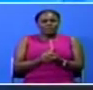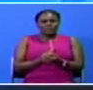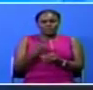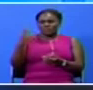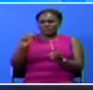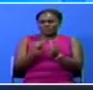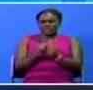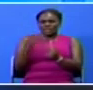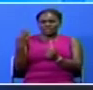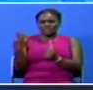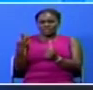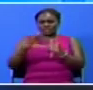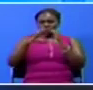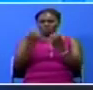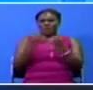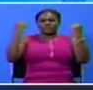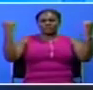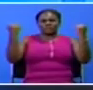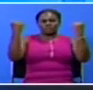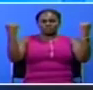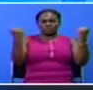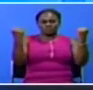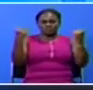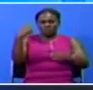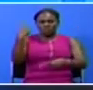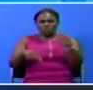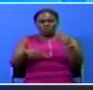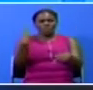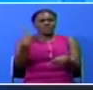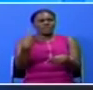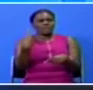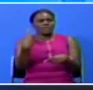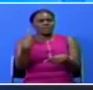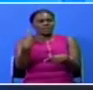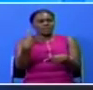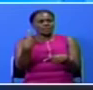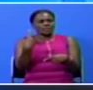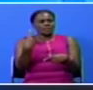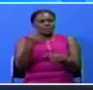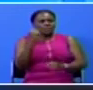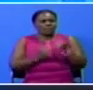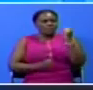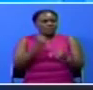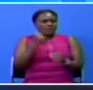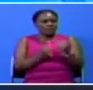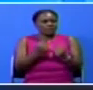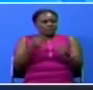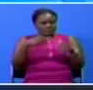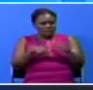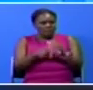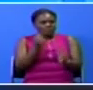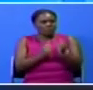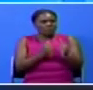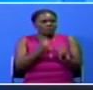2013 Steeplechase World Champion Milca Chemo sent out a warning to race organisers exploiting athletes by luring them into races